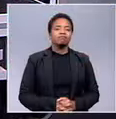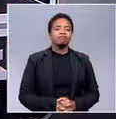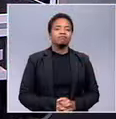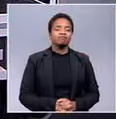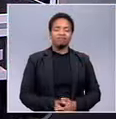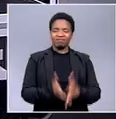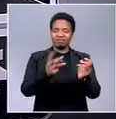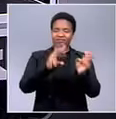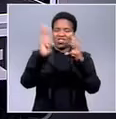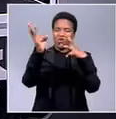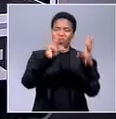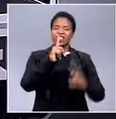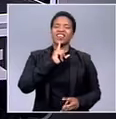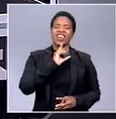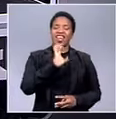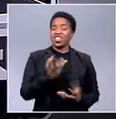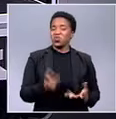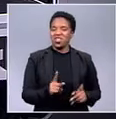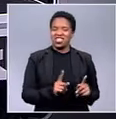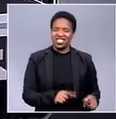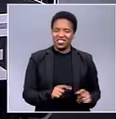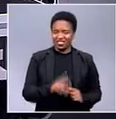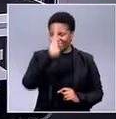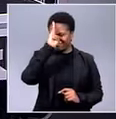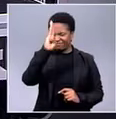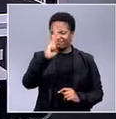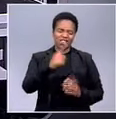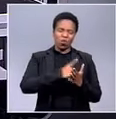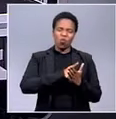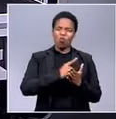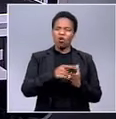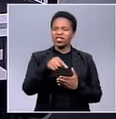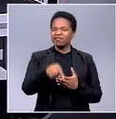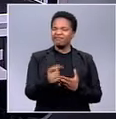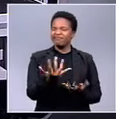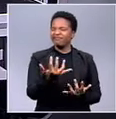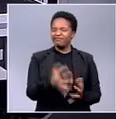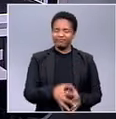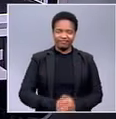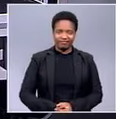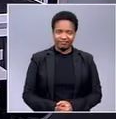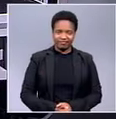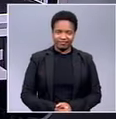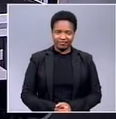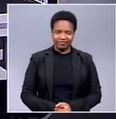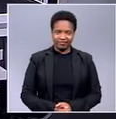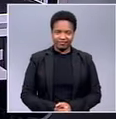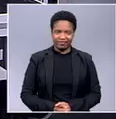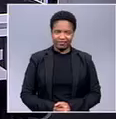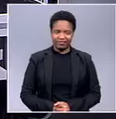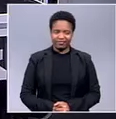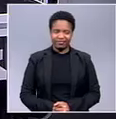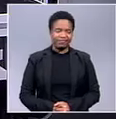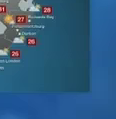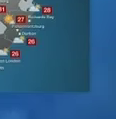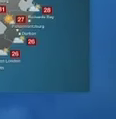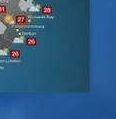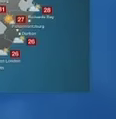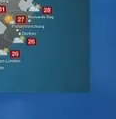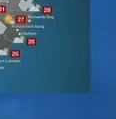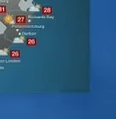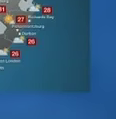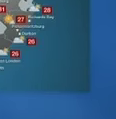Let's get all your weather news now with Candace McKechnie in Cape Town. Evening, Candace, how are you doing? Hi, good evening, Sally. All good